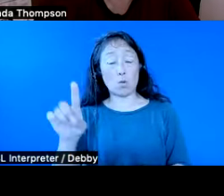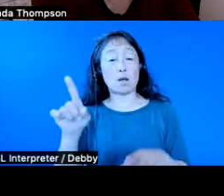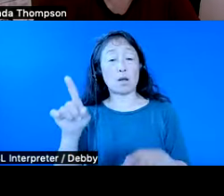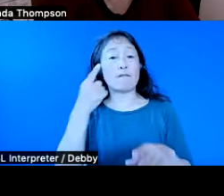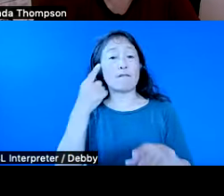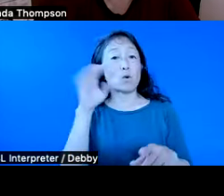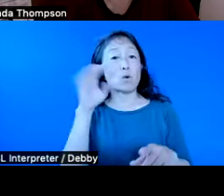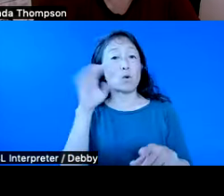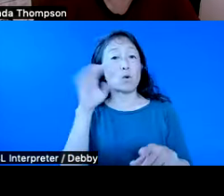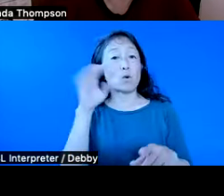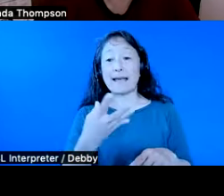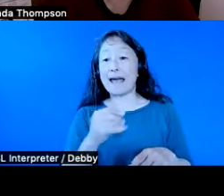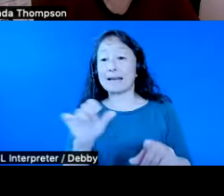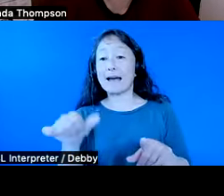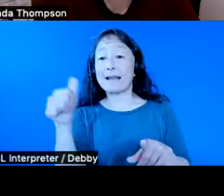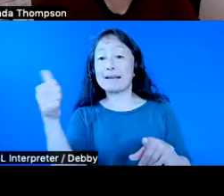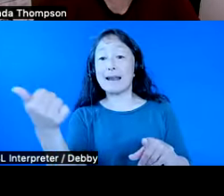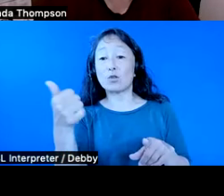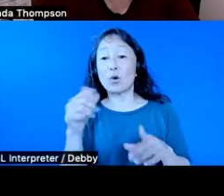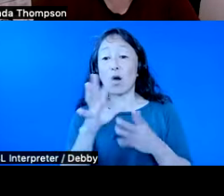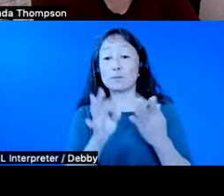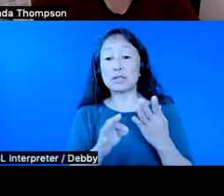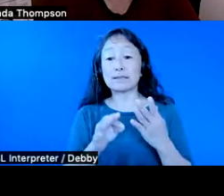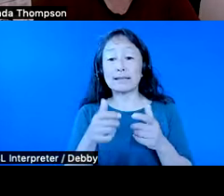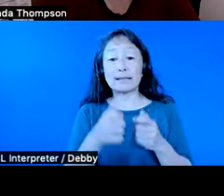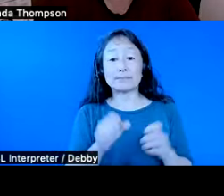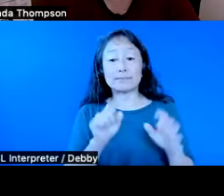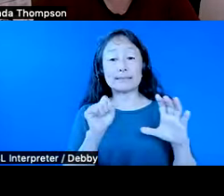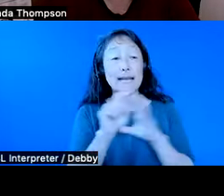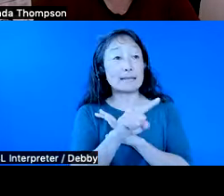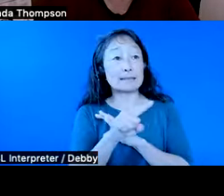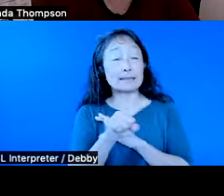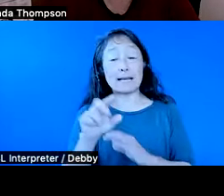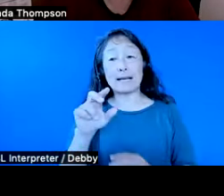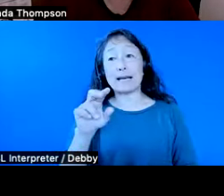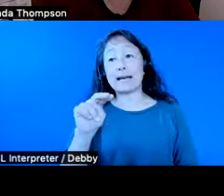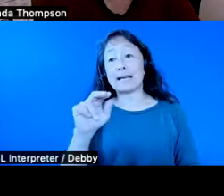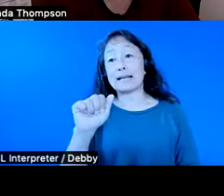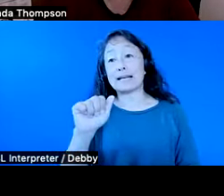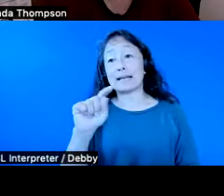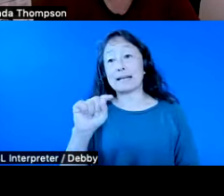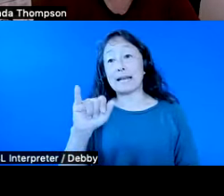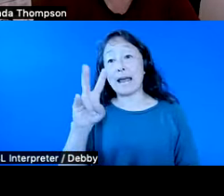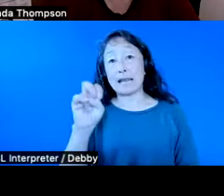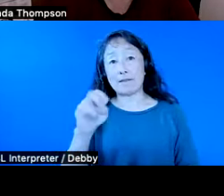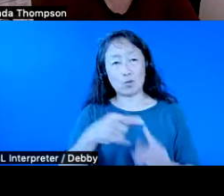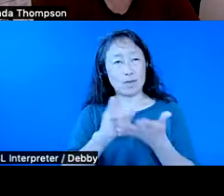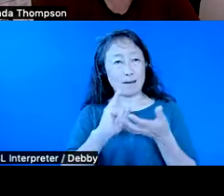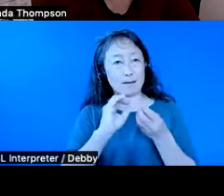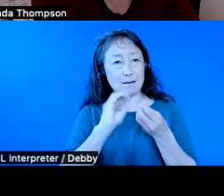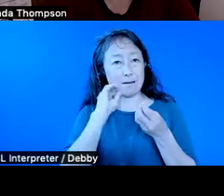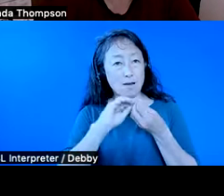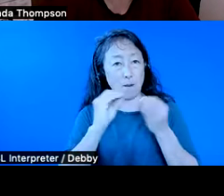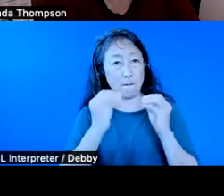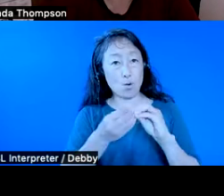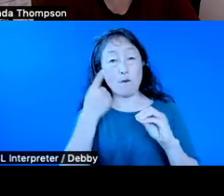text NATIVE to this number for culturally competent crisis counselors. There is the